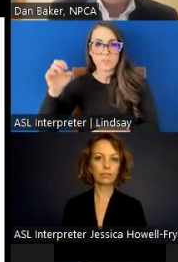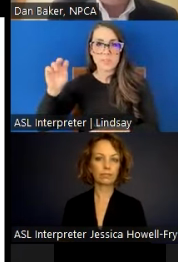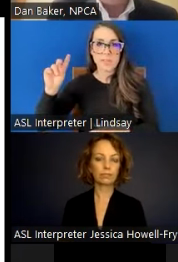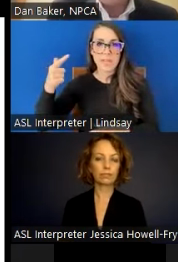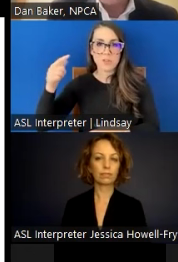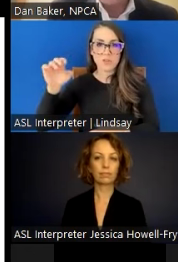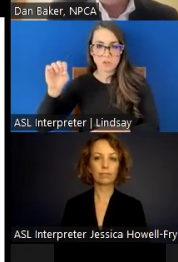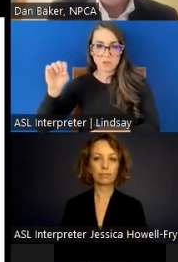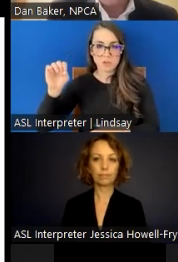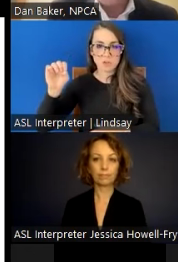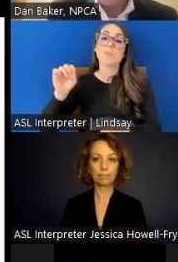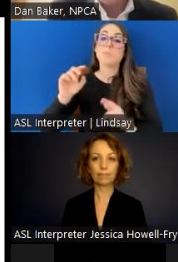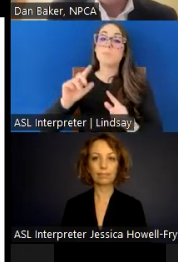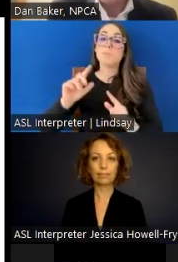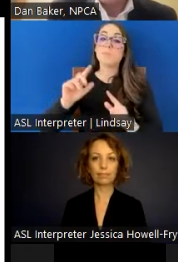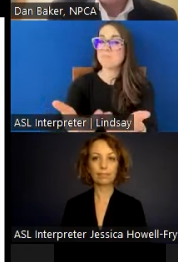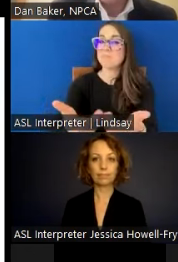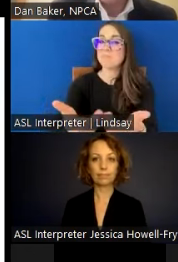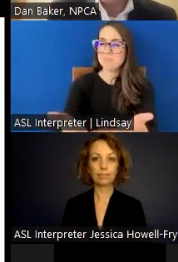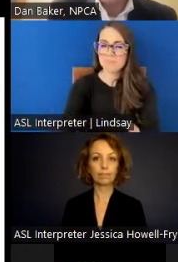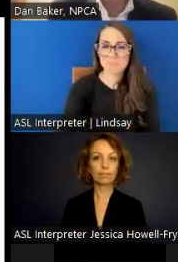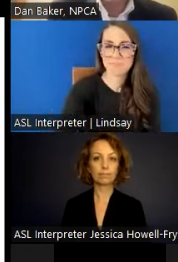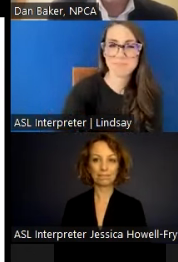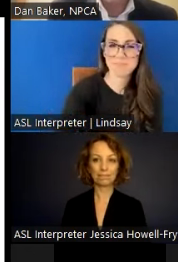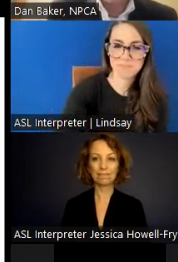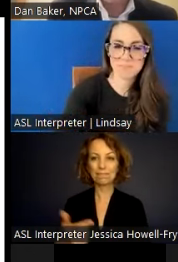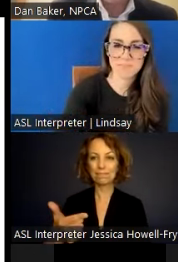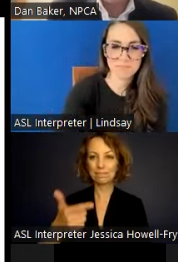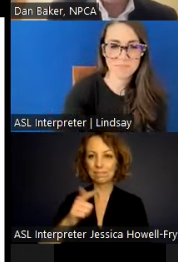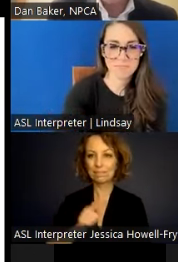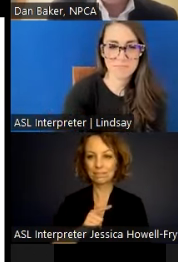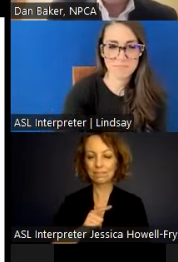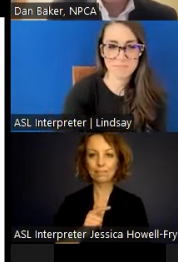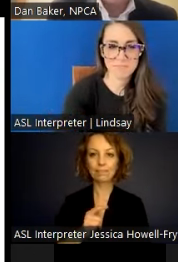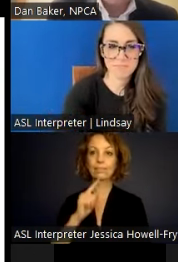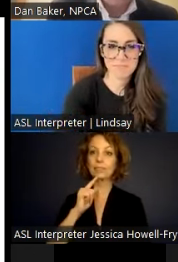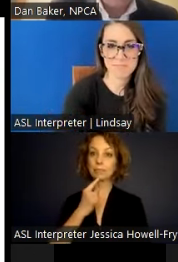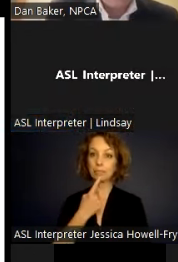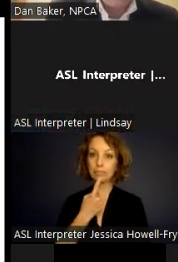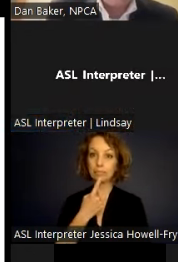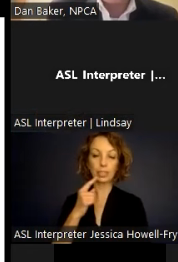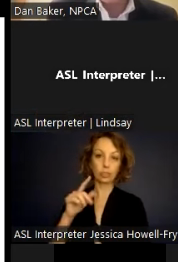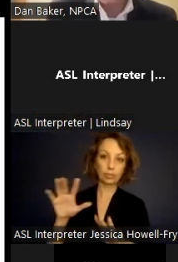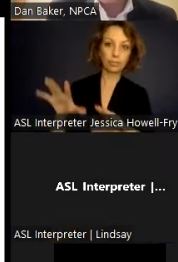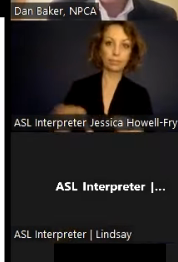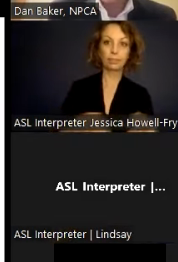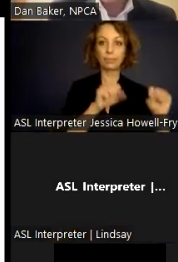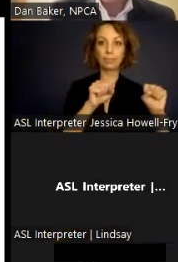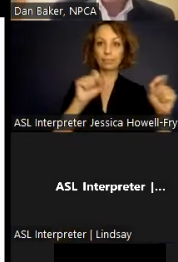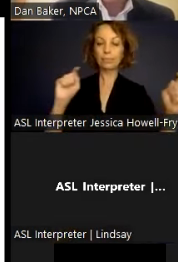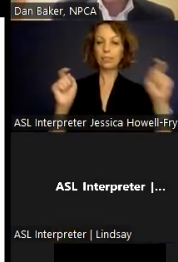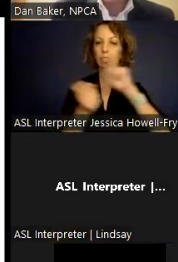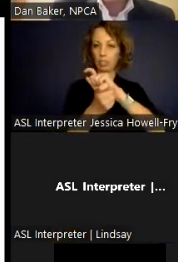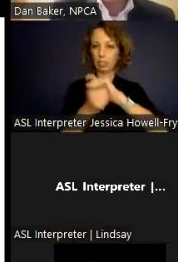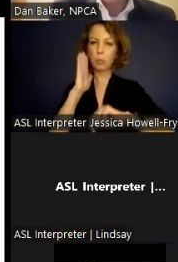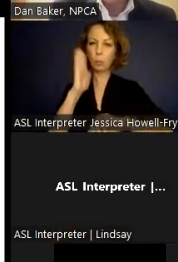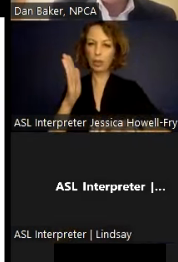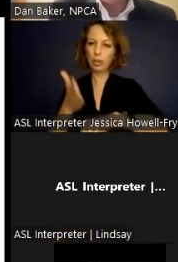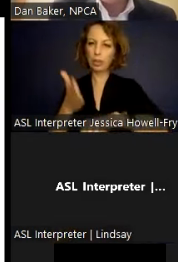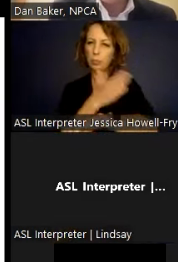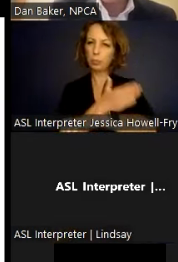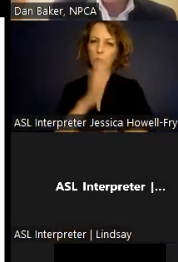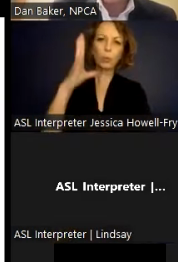massive internal undertaking and is going to significantly improve your membership experience with National Peace Corps Association and